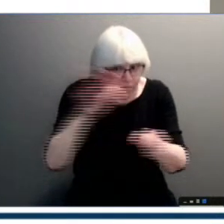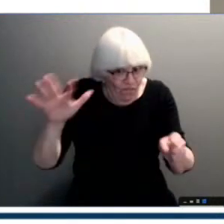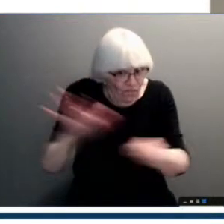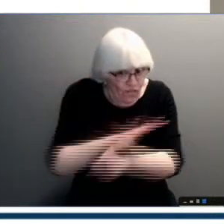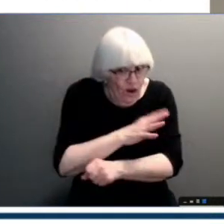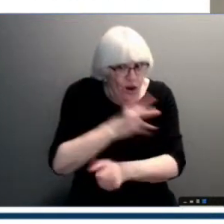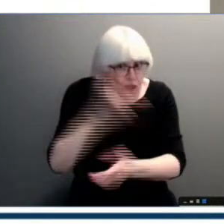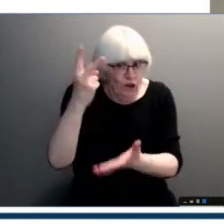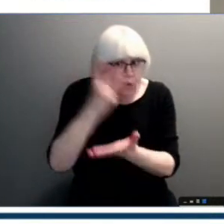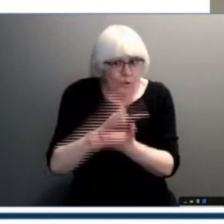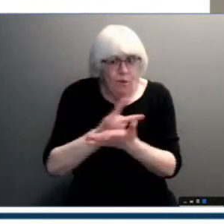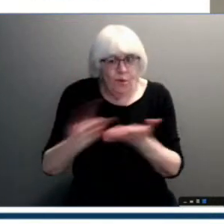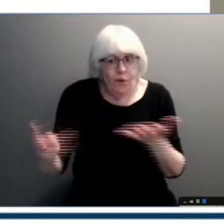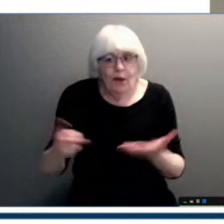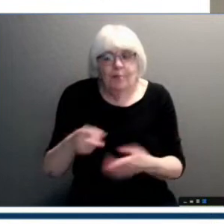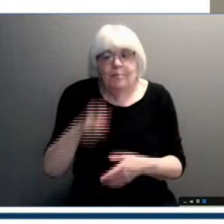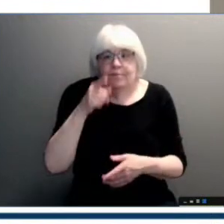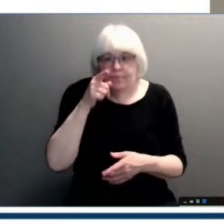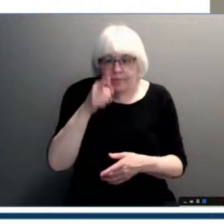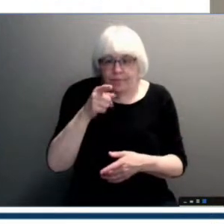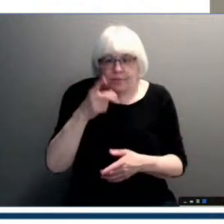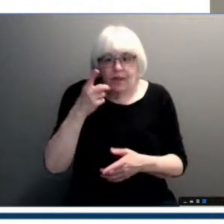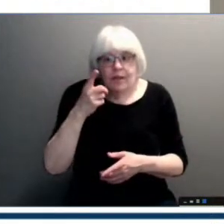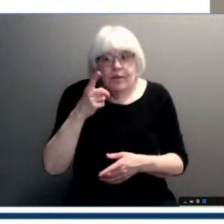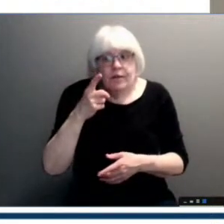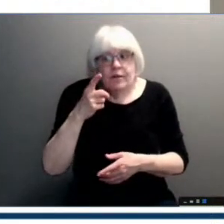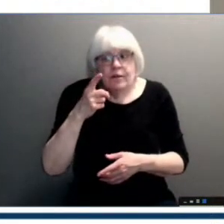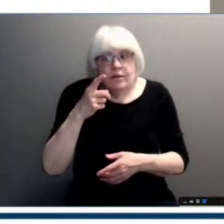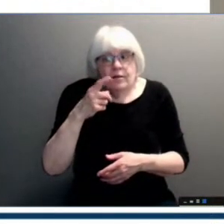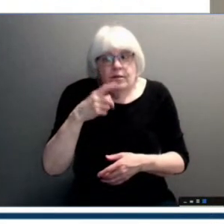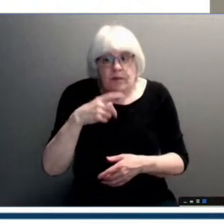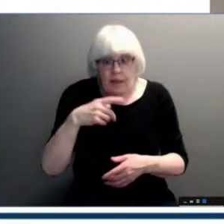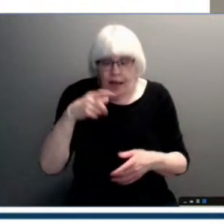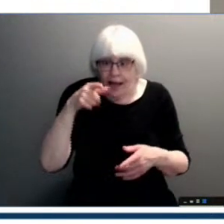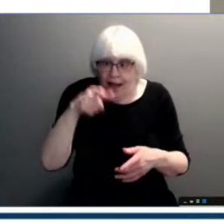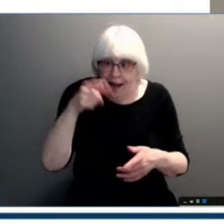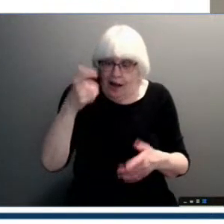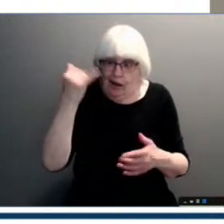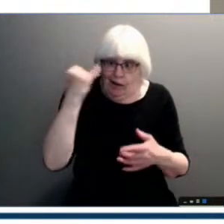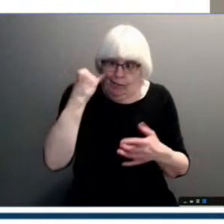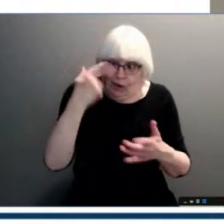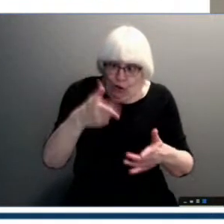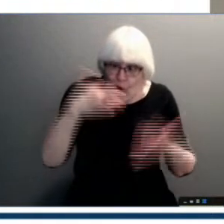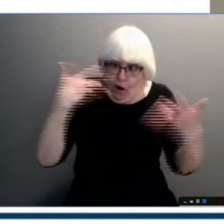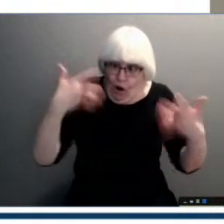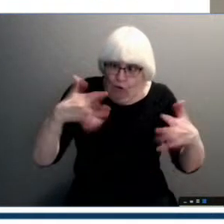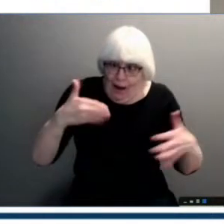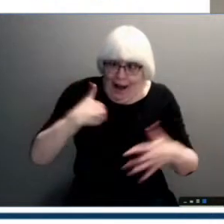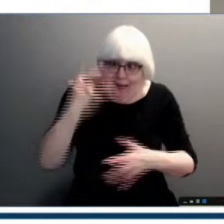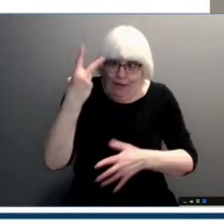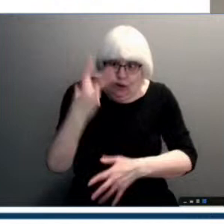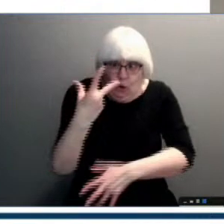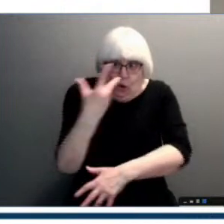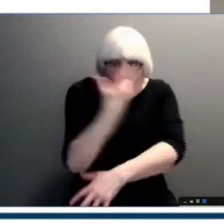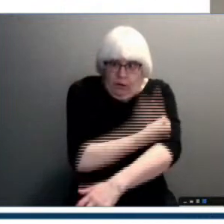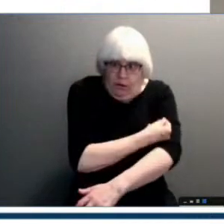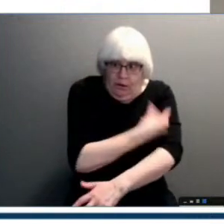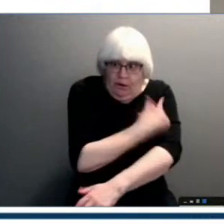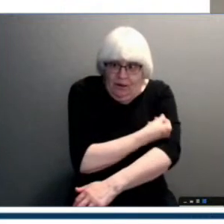people are fully vaccinated, which the vast majority of healthcare workers are, they have to isolate for 72 hours and then have a negative